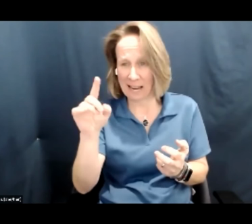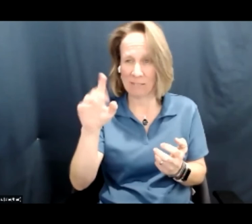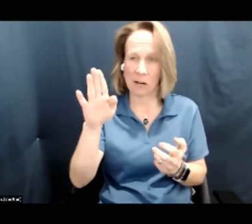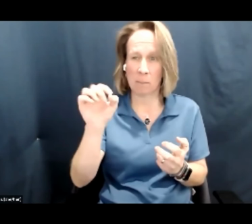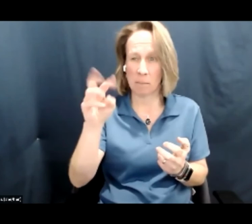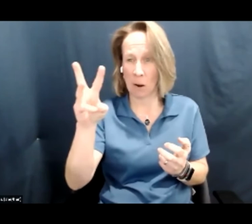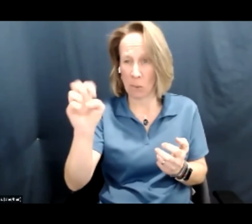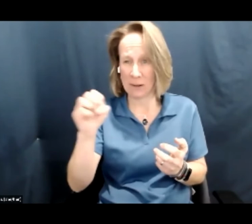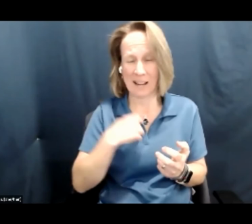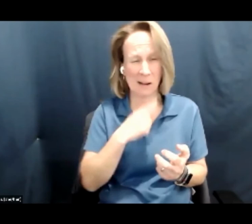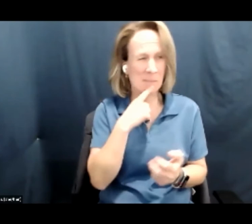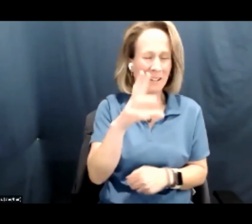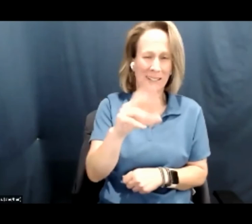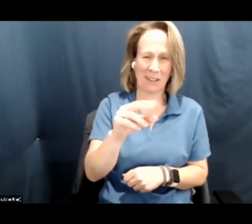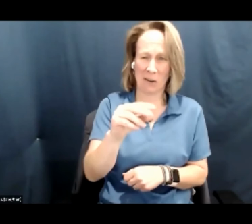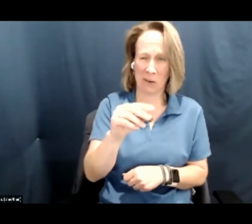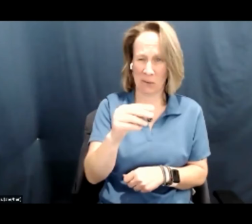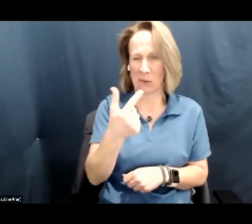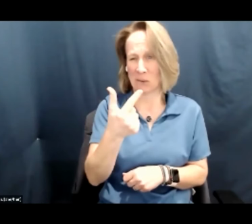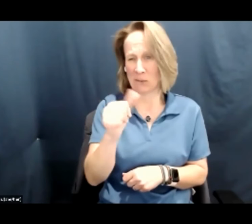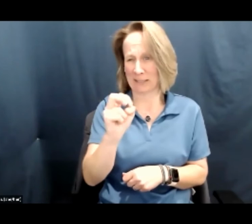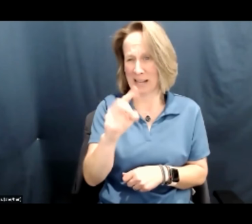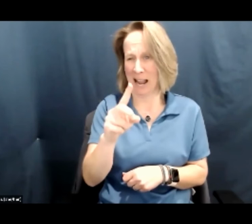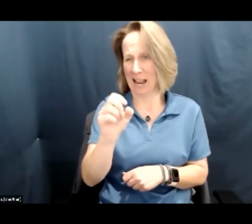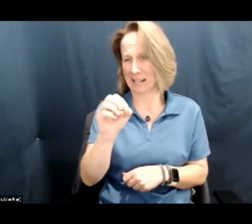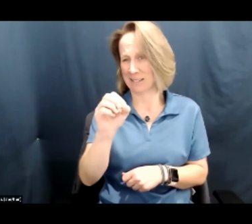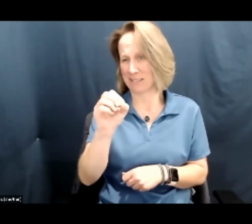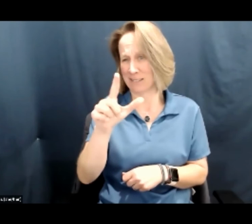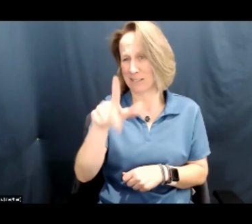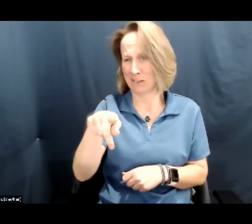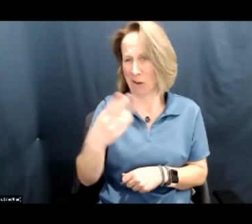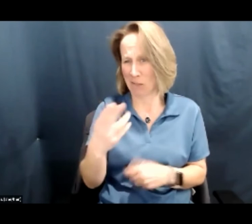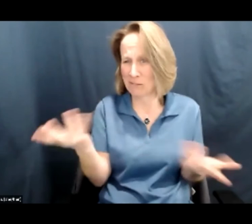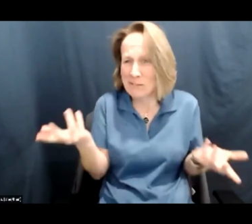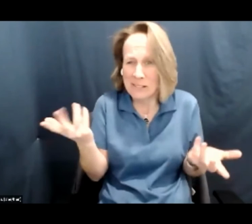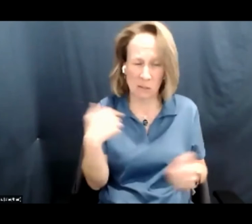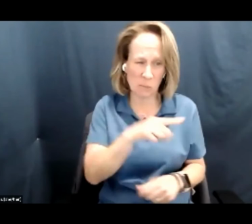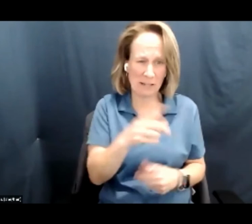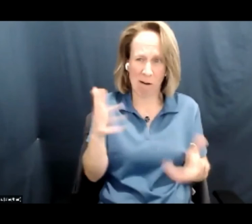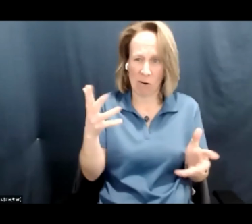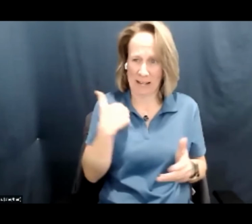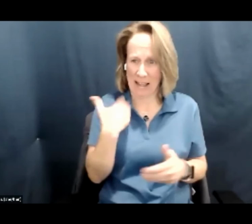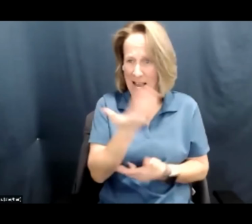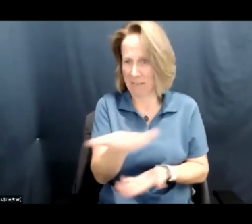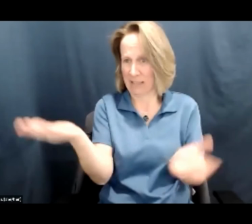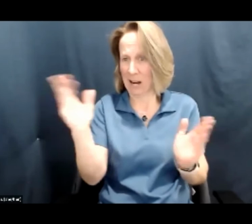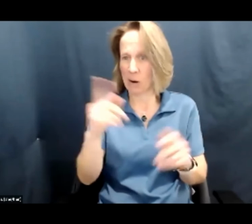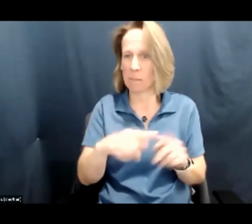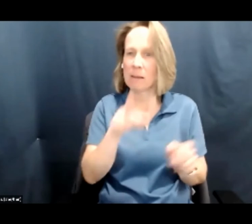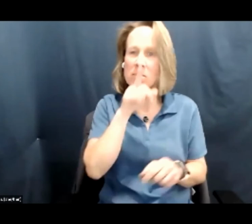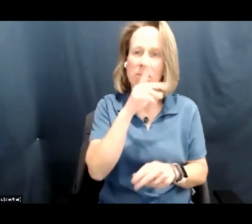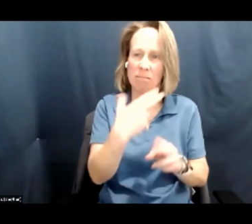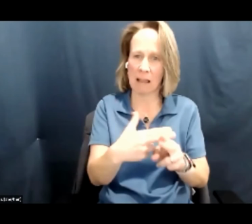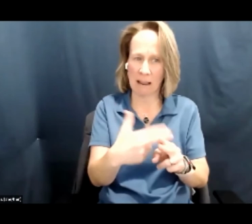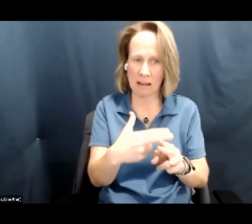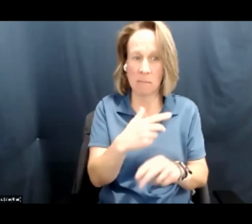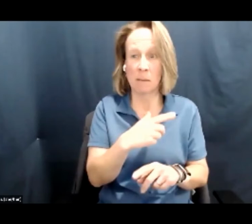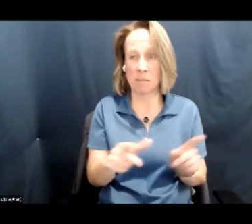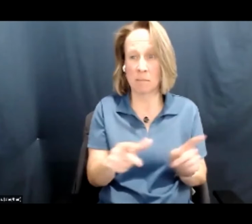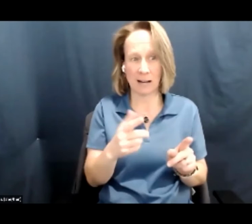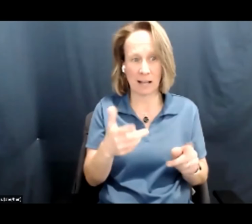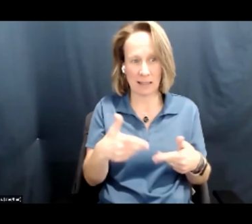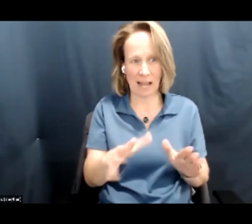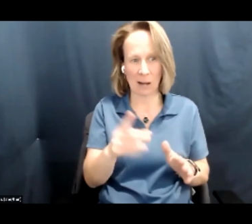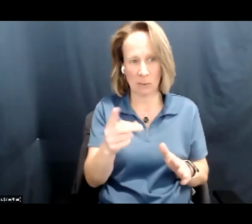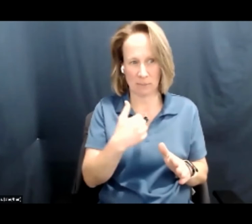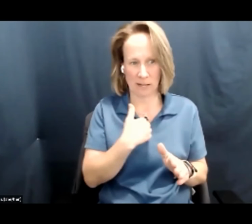okay? We already have trans feminine people who are heroes in our folklore. Yes, we do. Like, it's just that we don't name it or allow them to have real story. We code it.